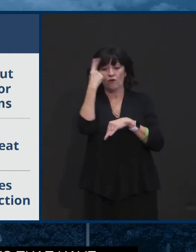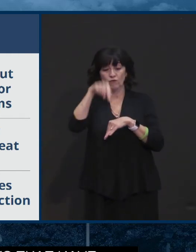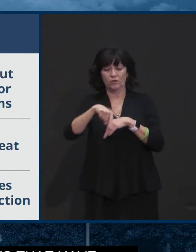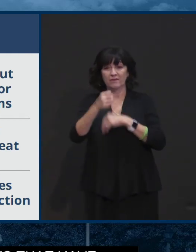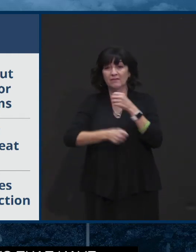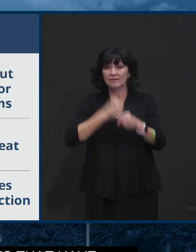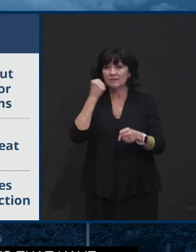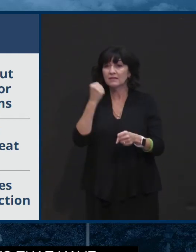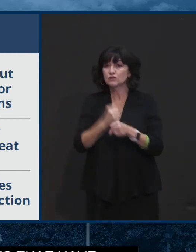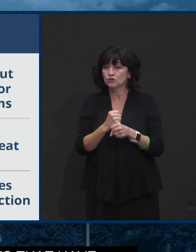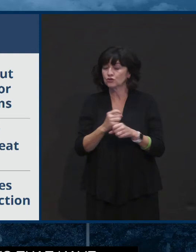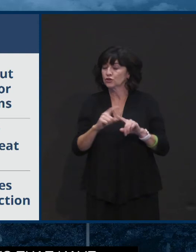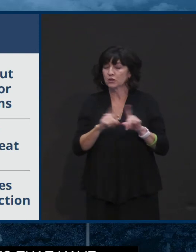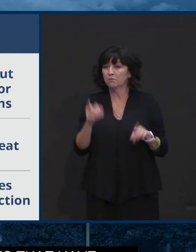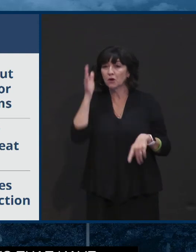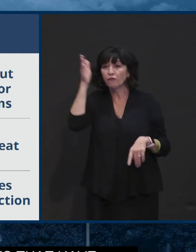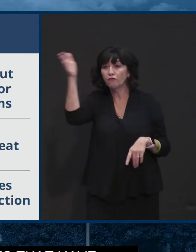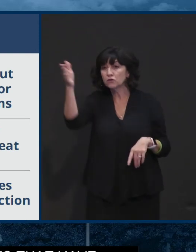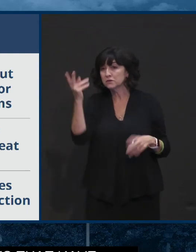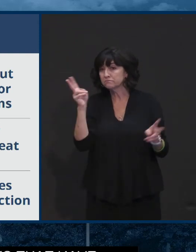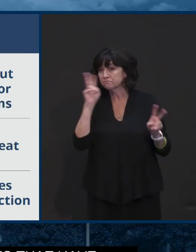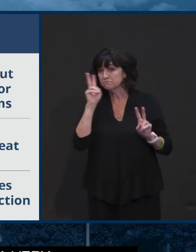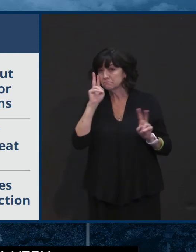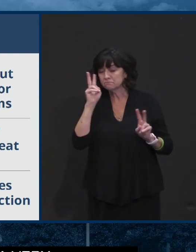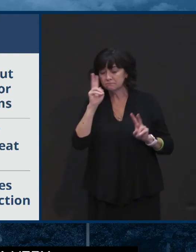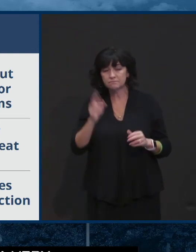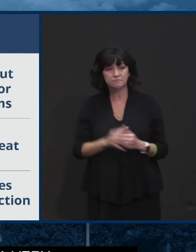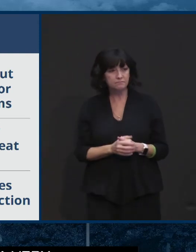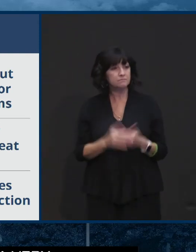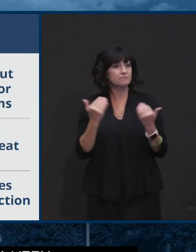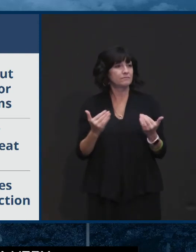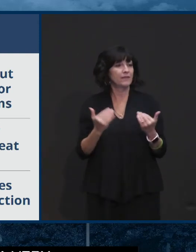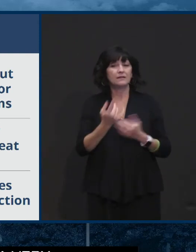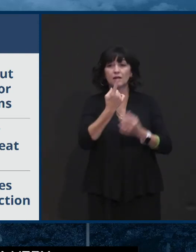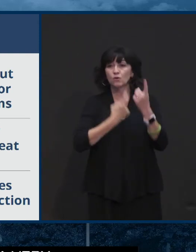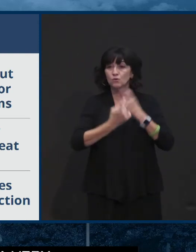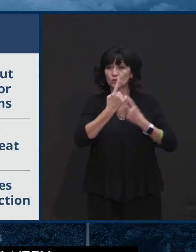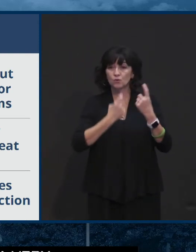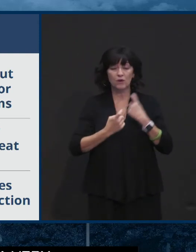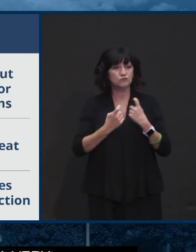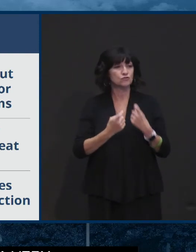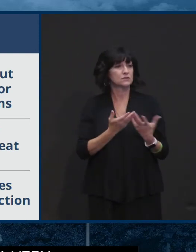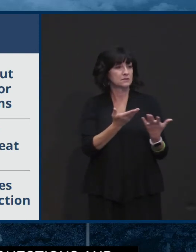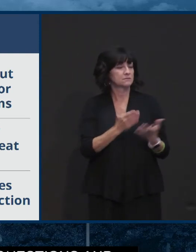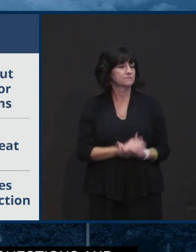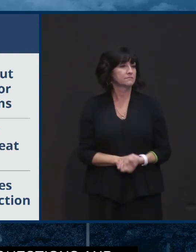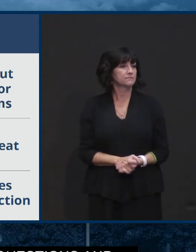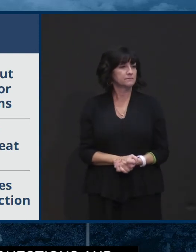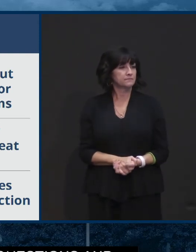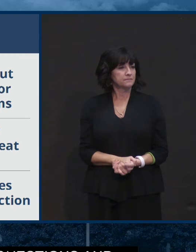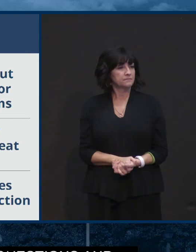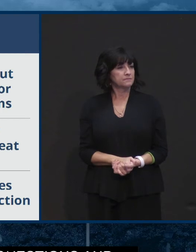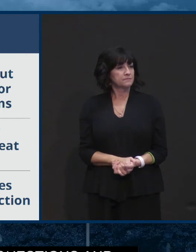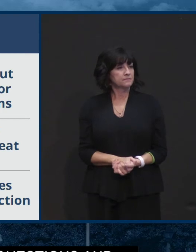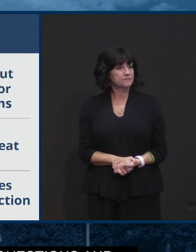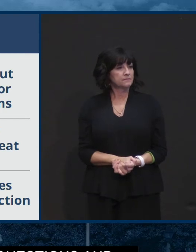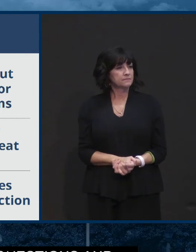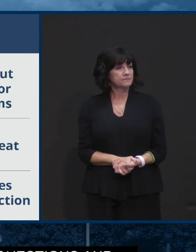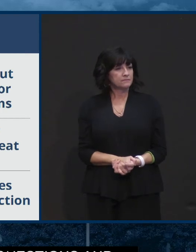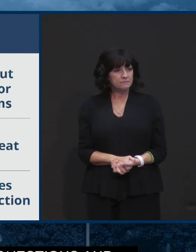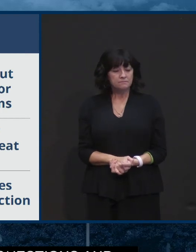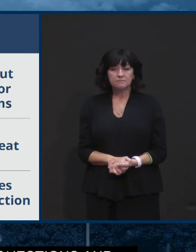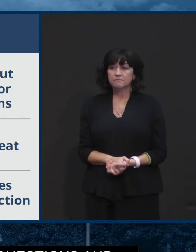here in the audience with questions in person, but how about if we take some of the pre-submitted questions? All right,